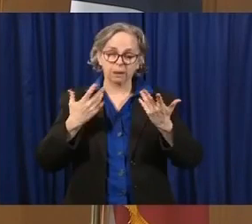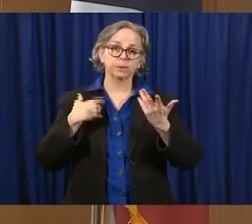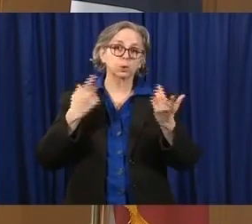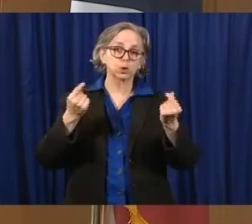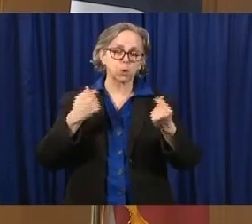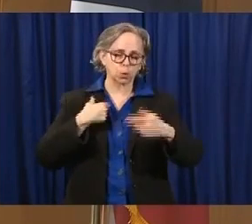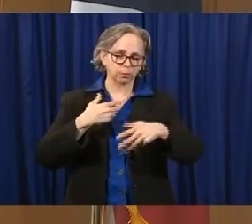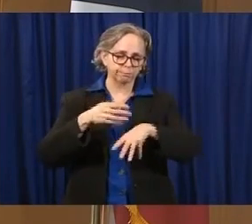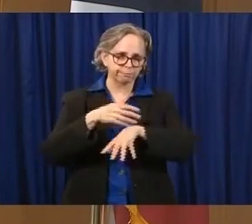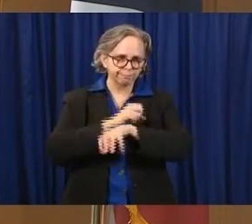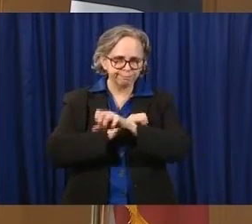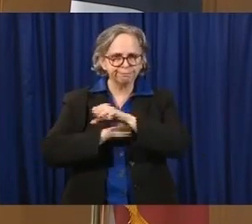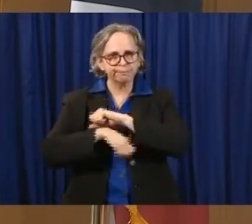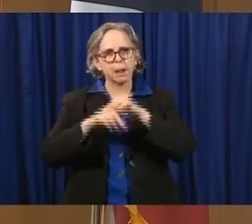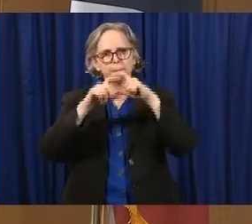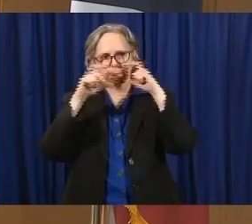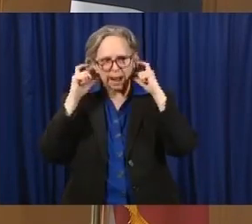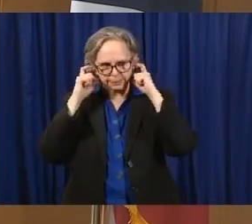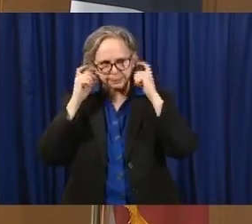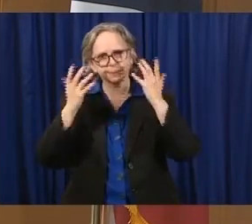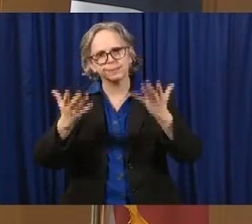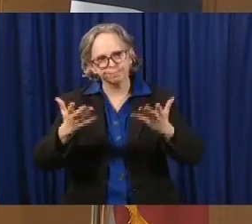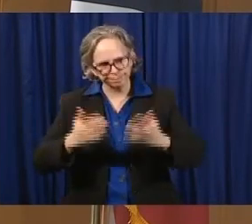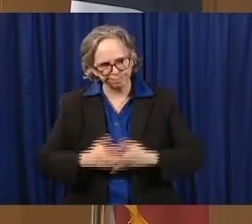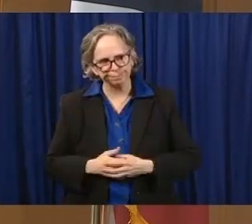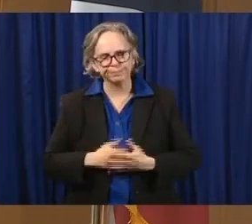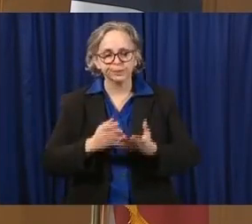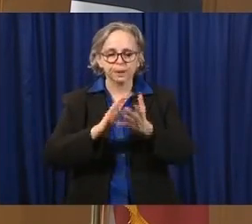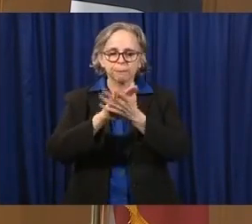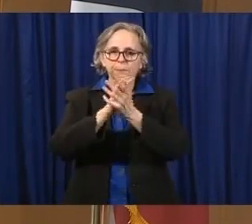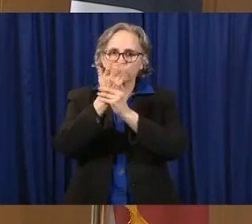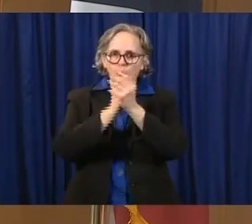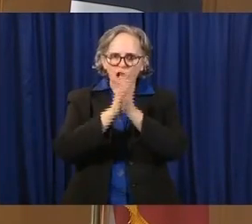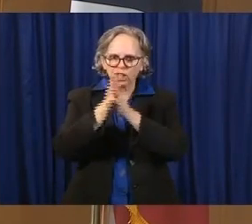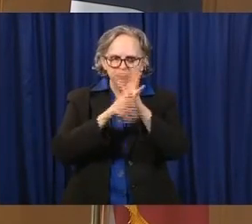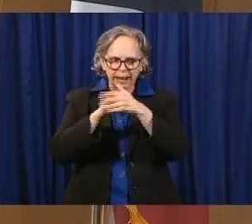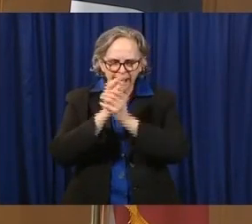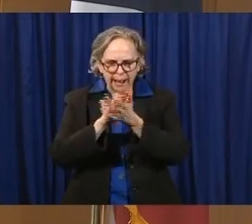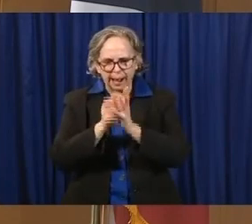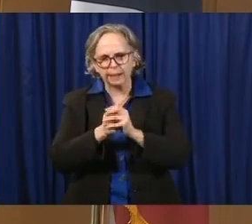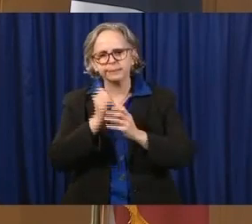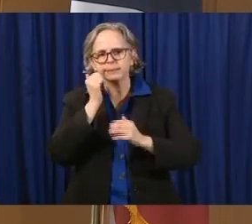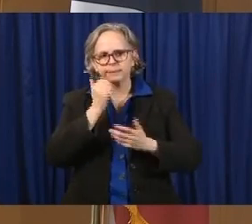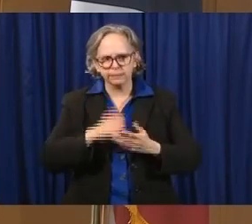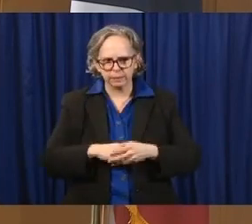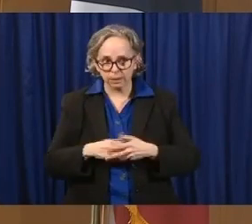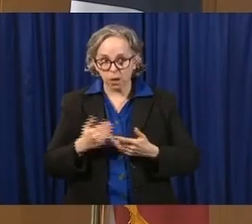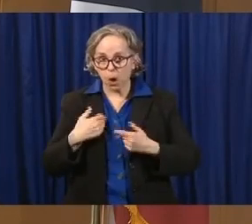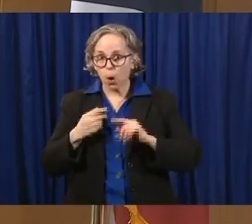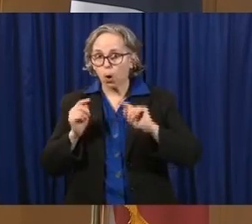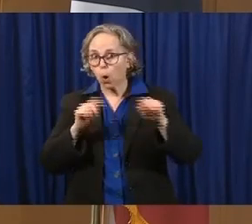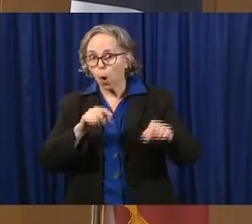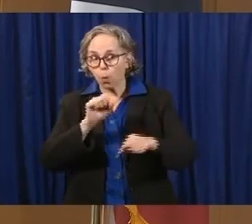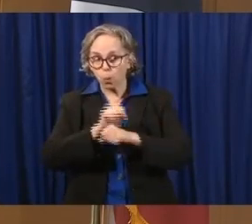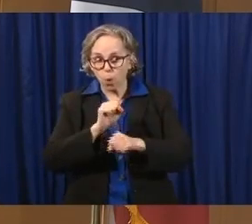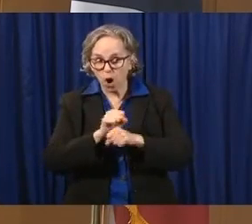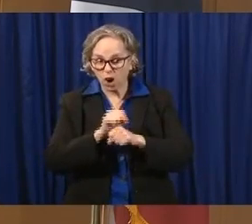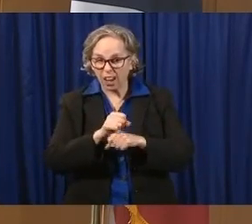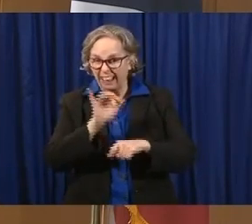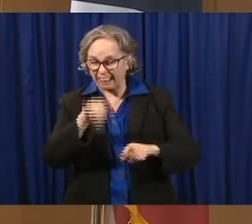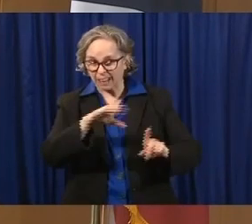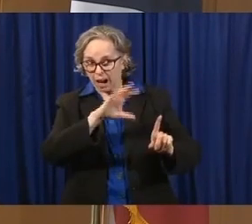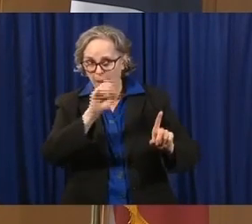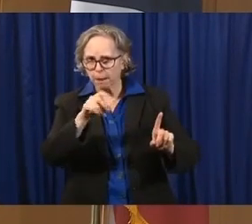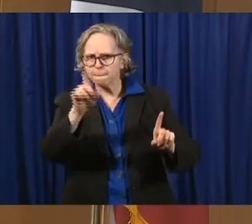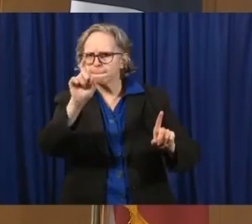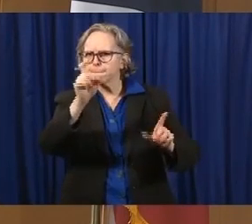Trying to, you know, if you have a job, have that company doing everything they can to do the social, not